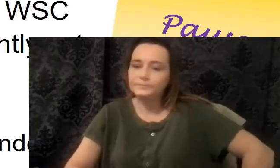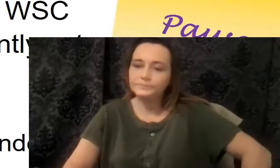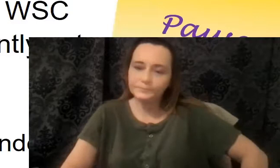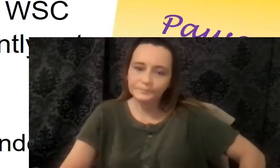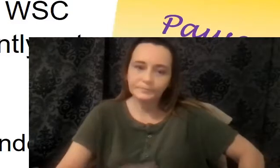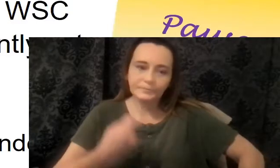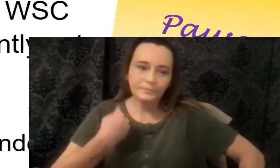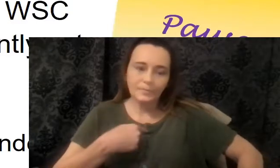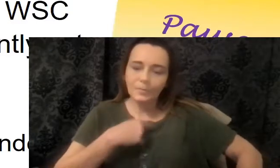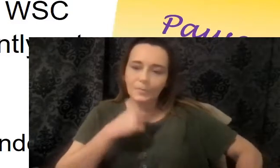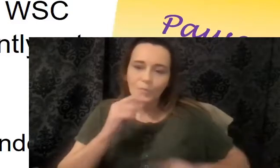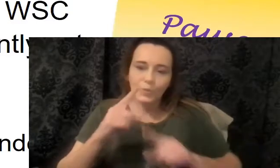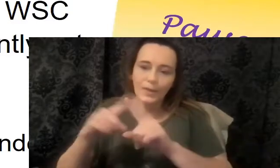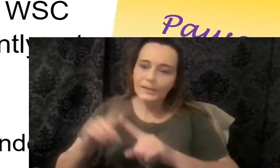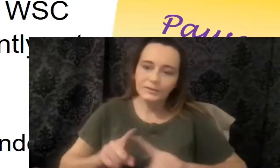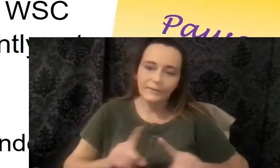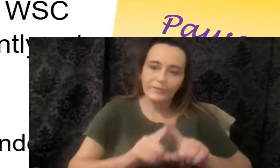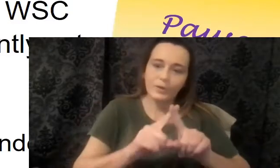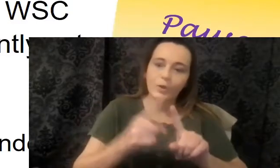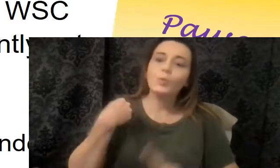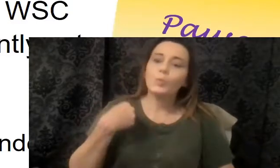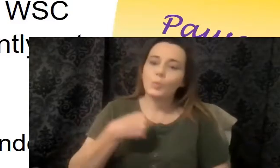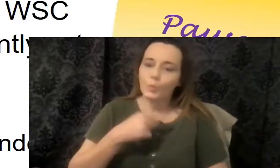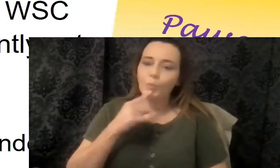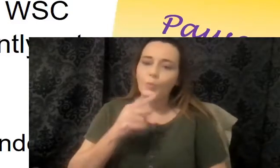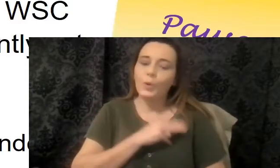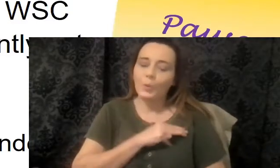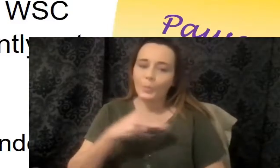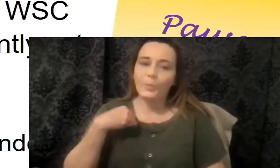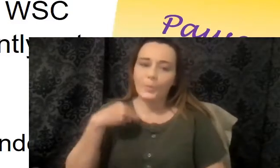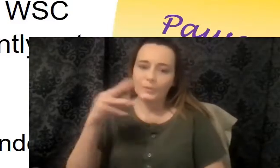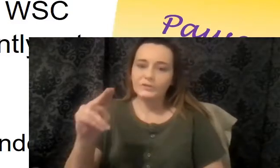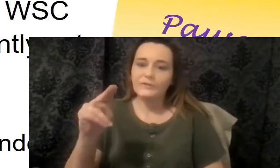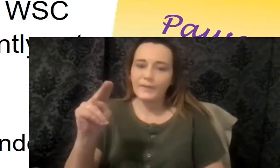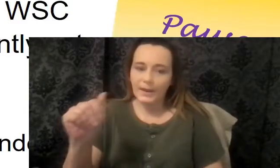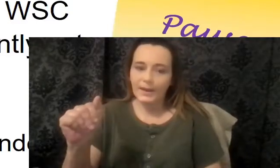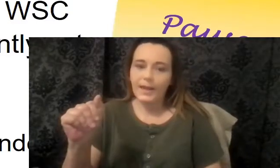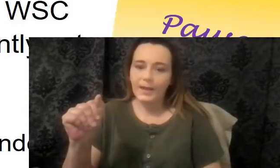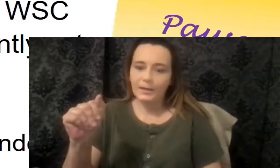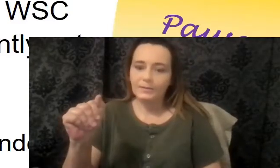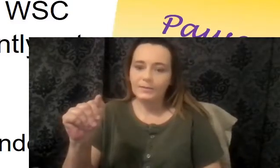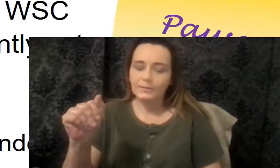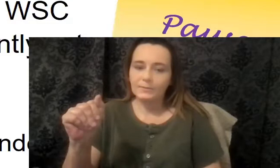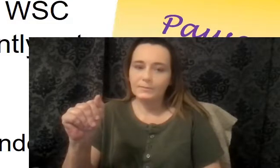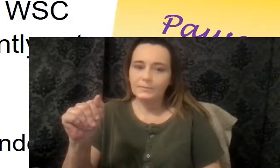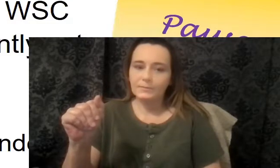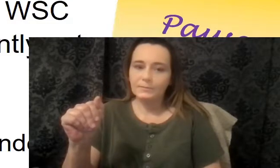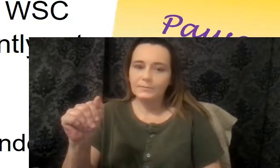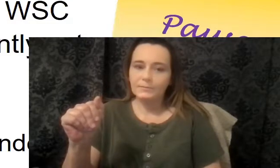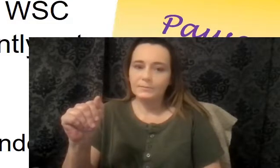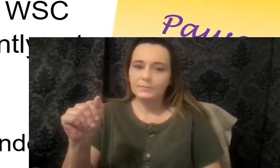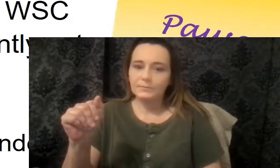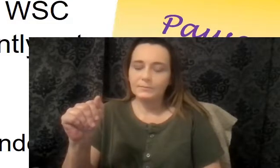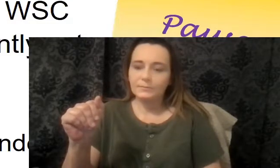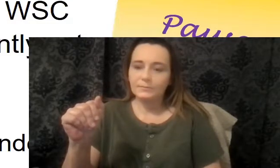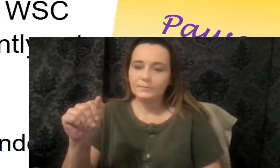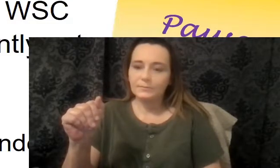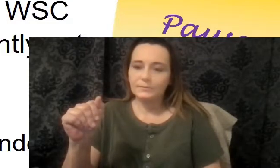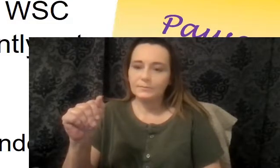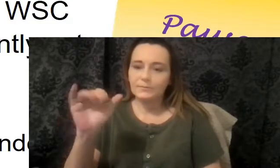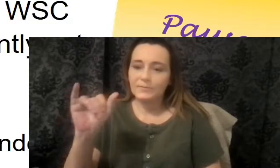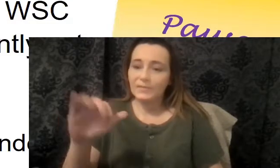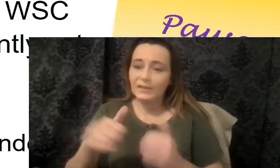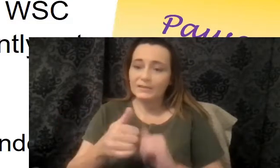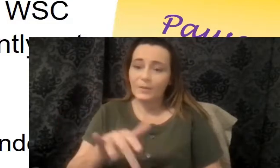a different entity. We are members of NA, and that's how I see